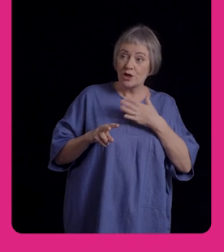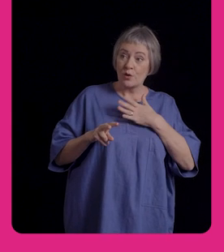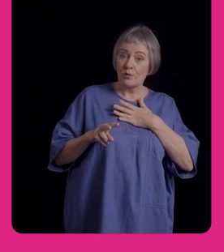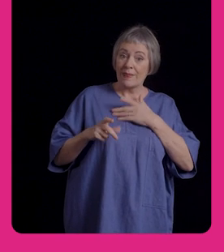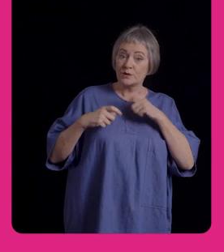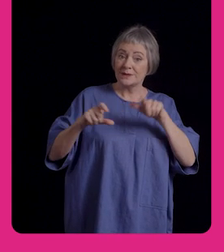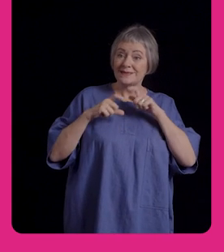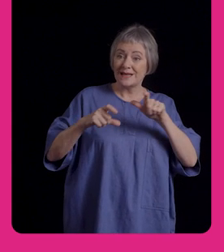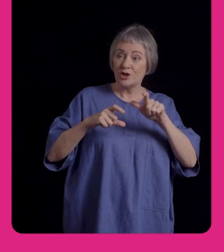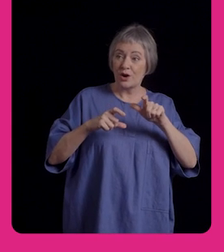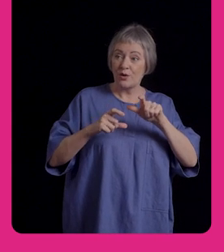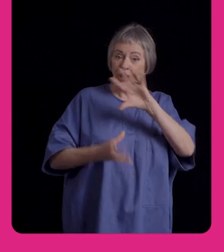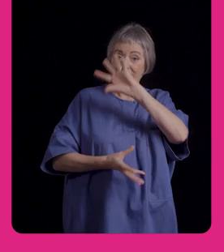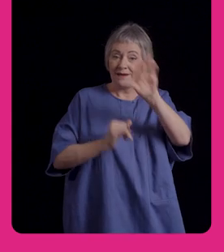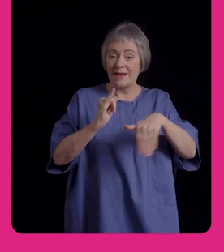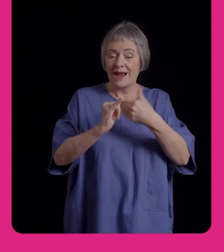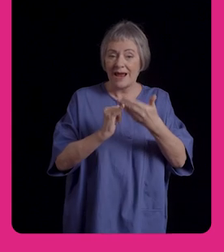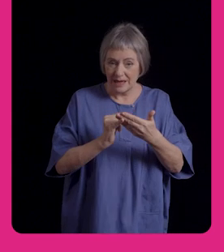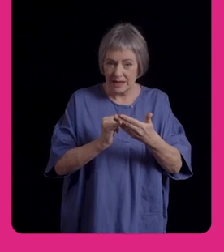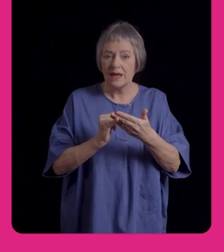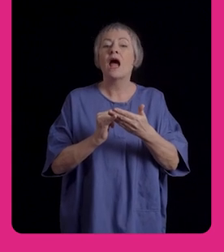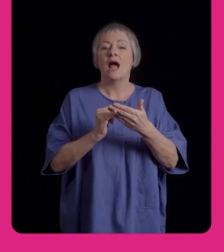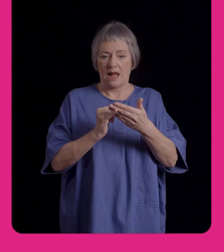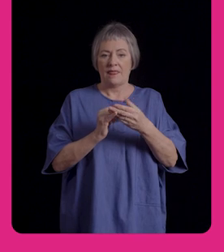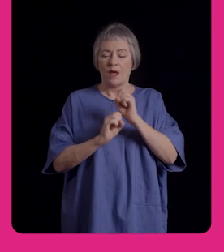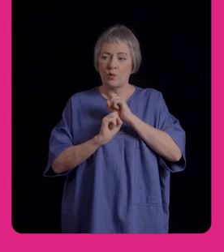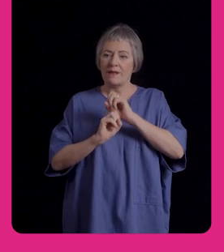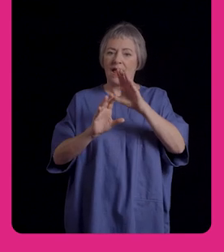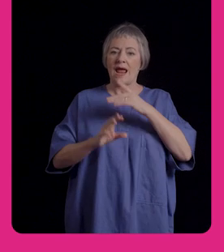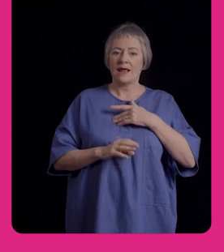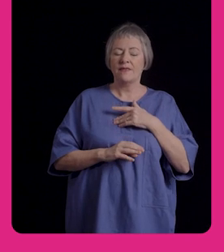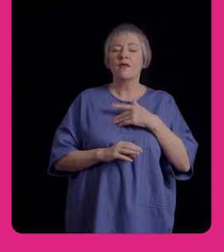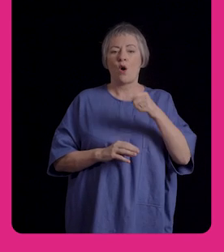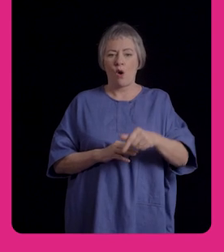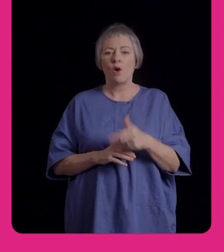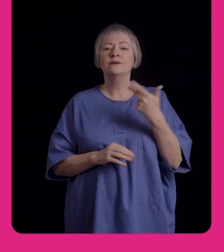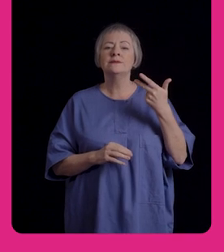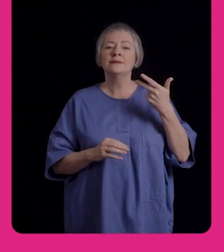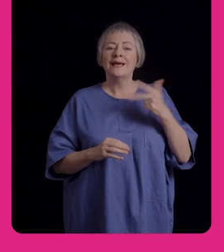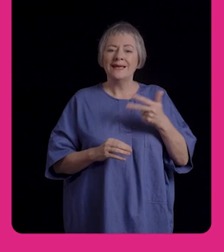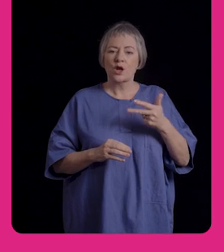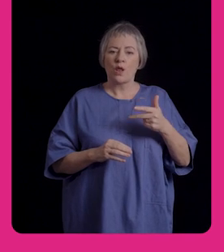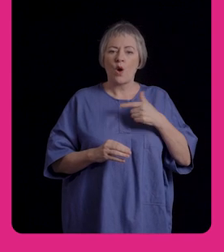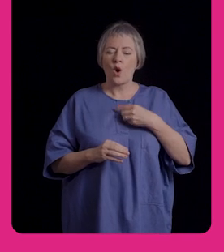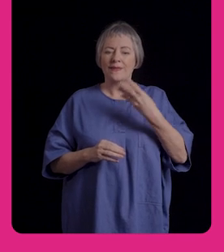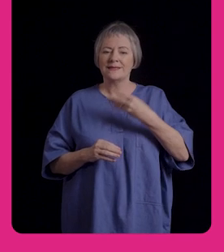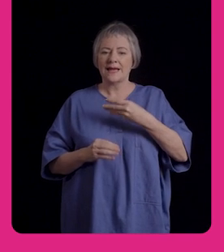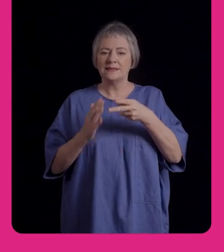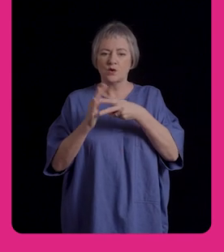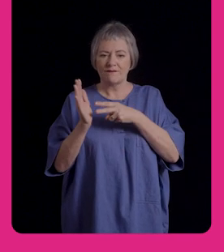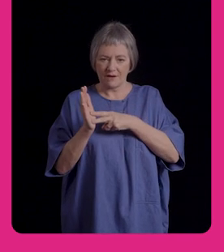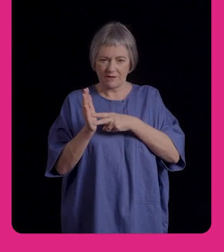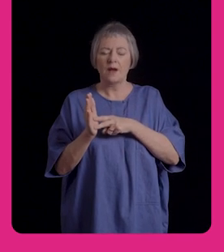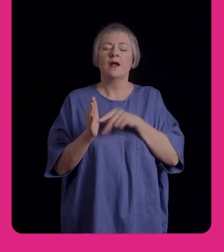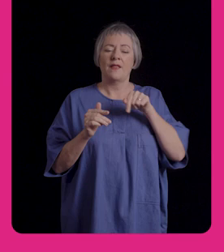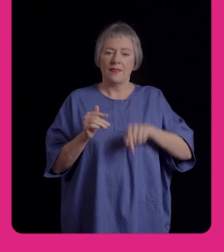see how the adventure concludes, that's gonna air at, I believe, 8 p.m. UK time on Friday the 19th of November. This has been a Book